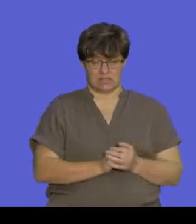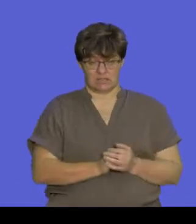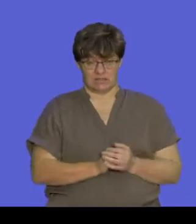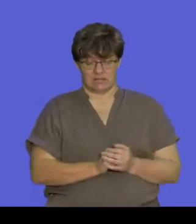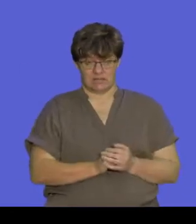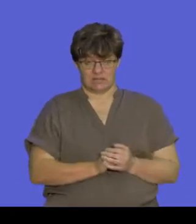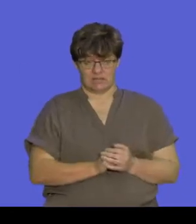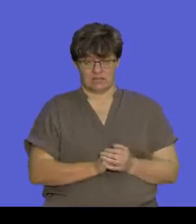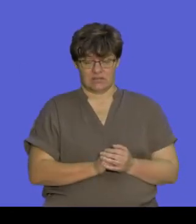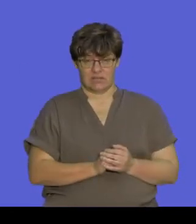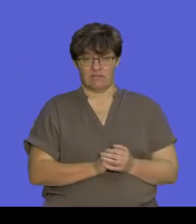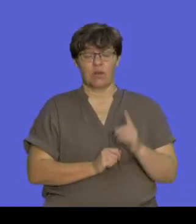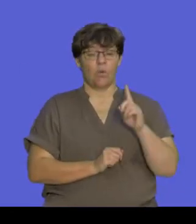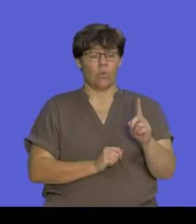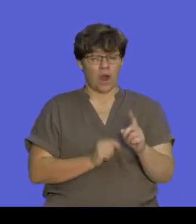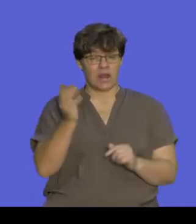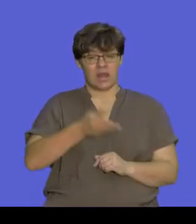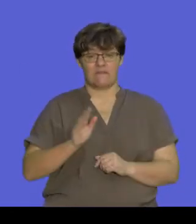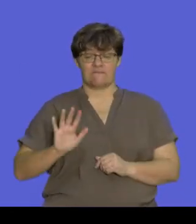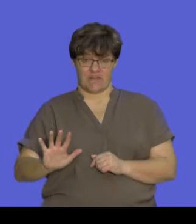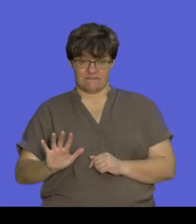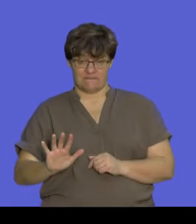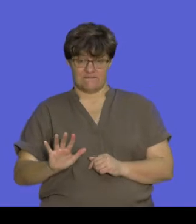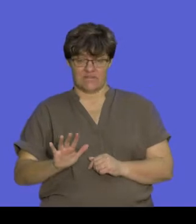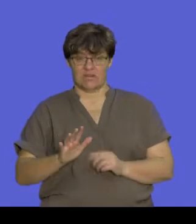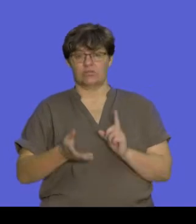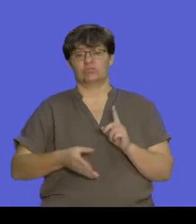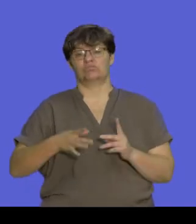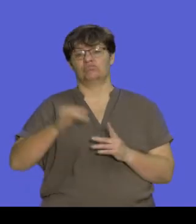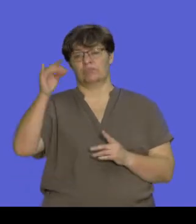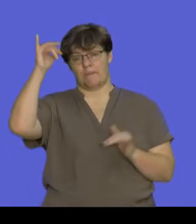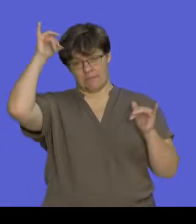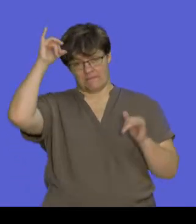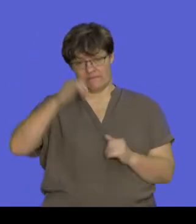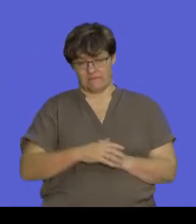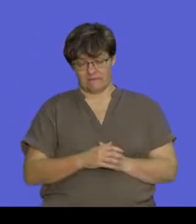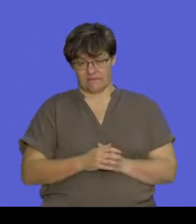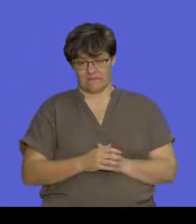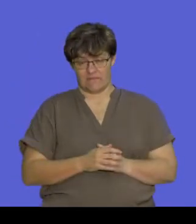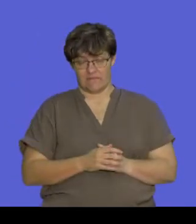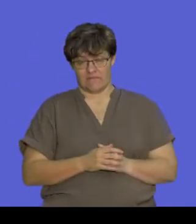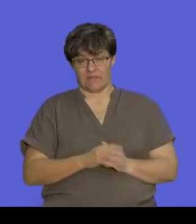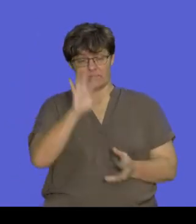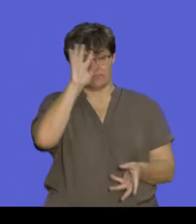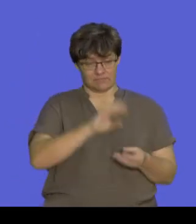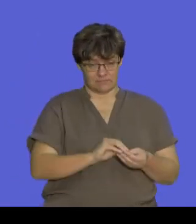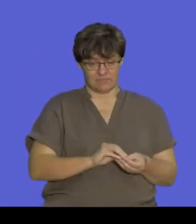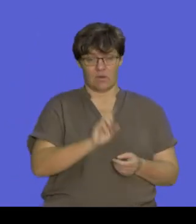that 1 out of 5 chooses beef. Those two numbers add up to 1.